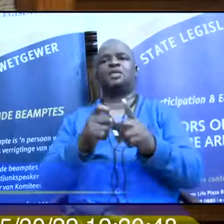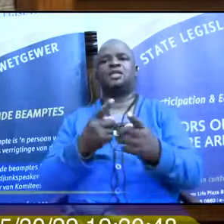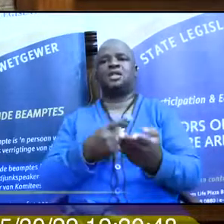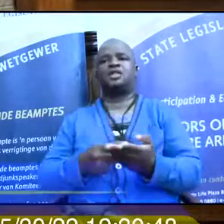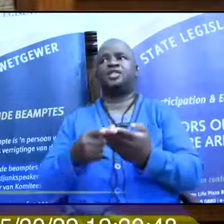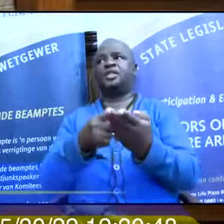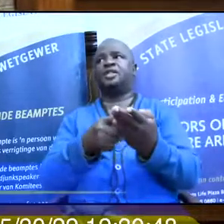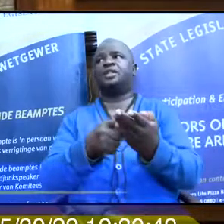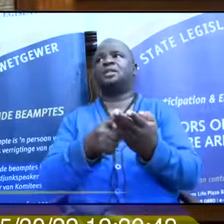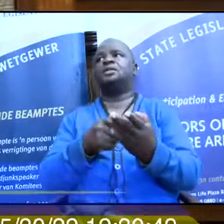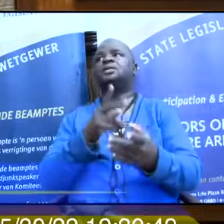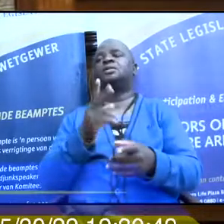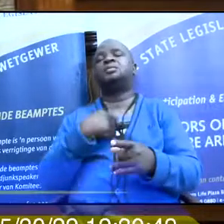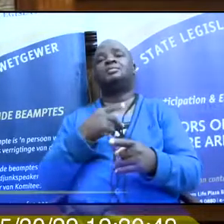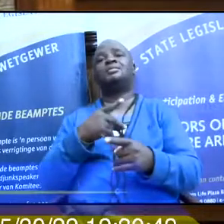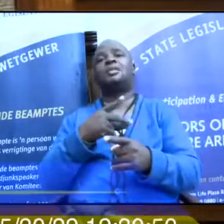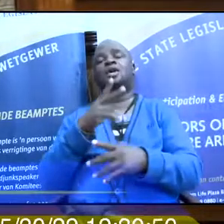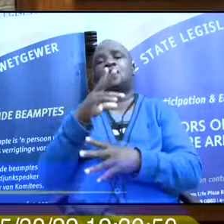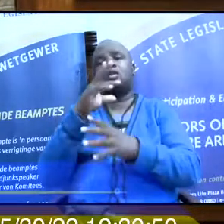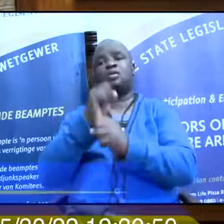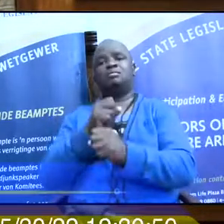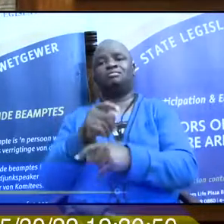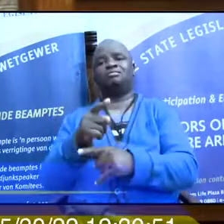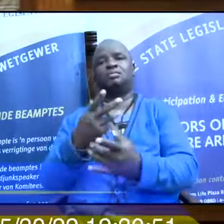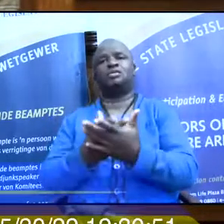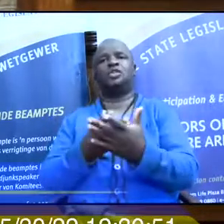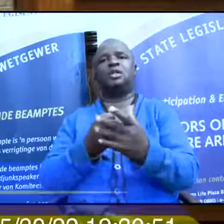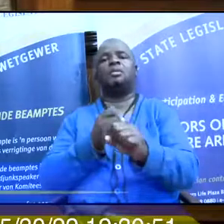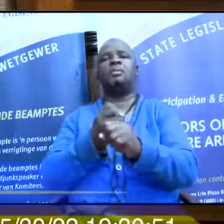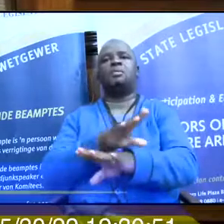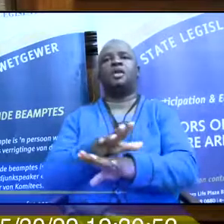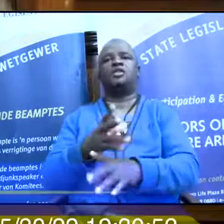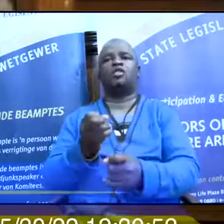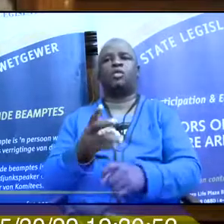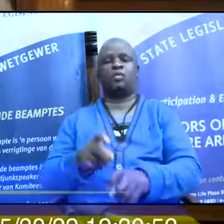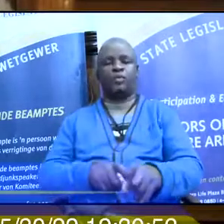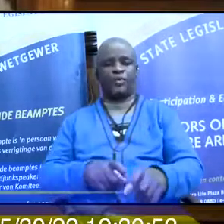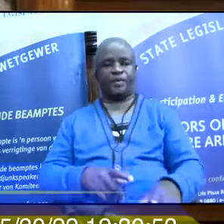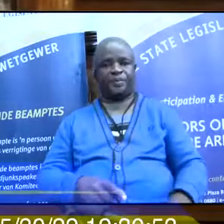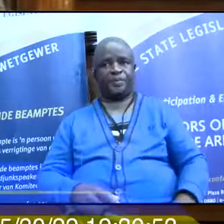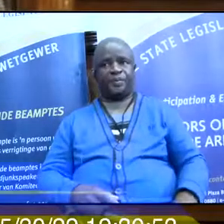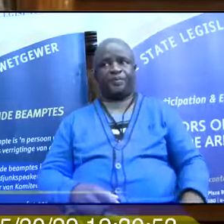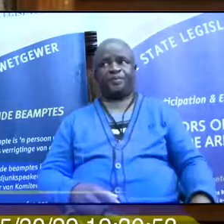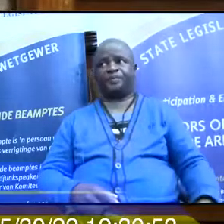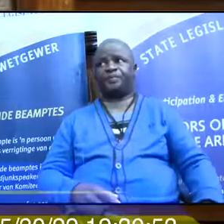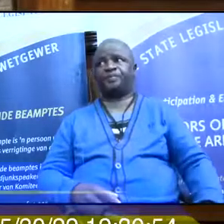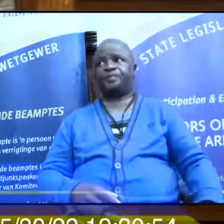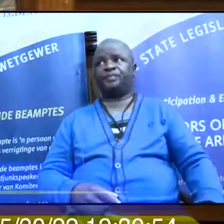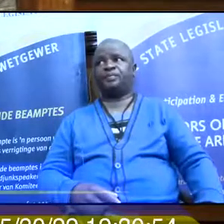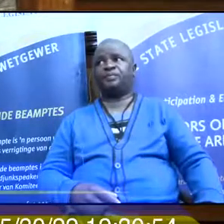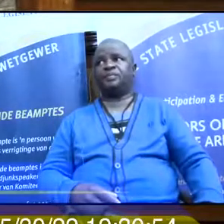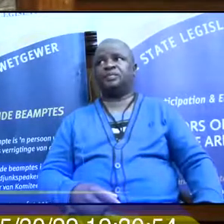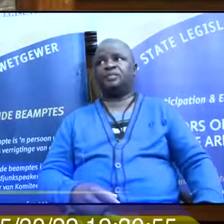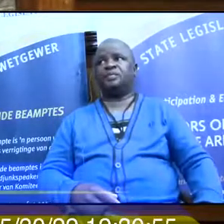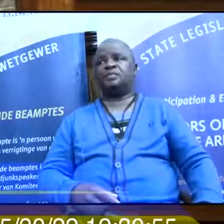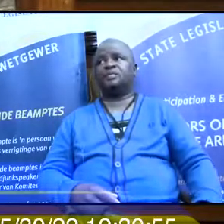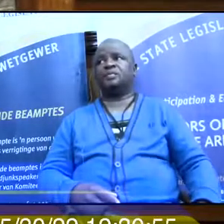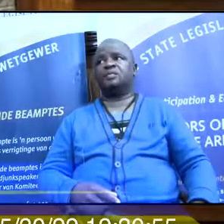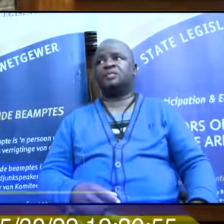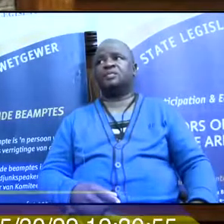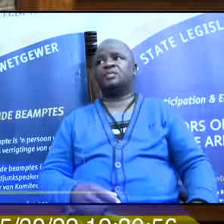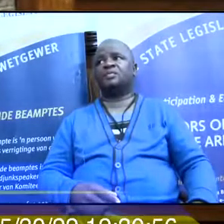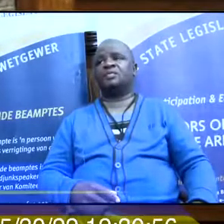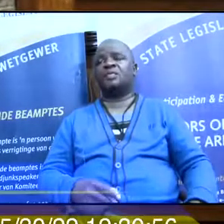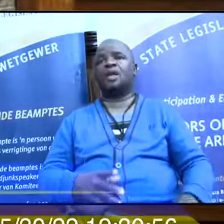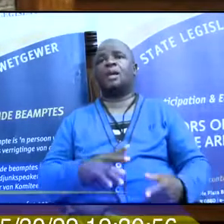whether these conclusions are going to be implemented or not we're raising this question precisely because in our